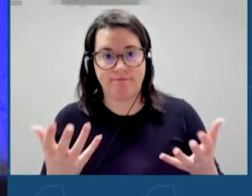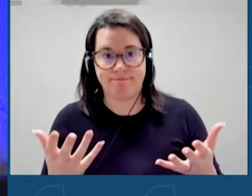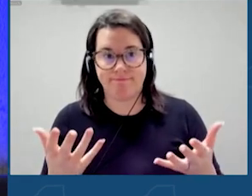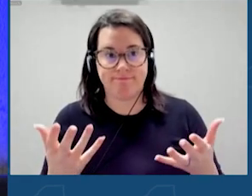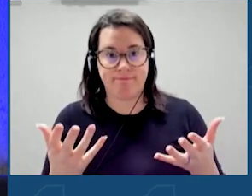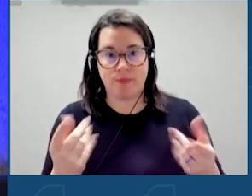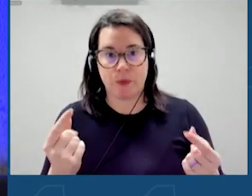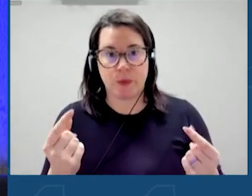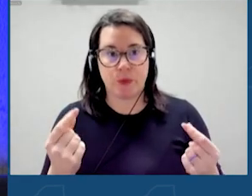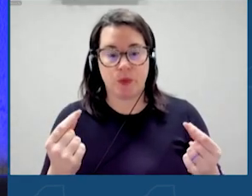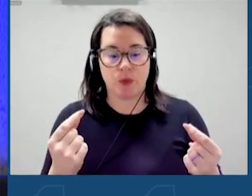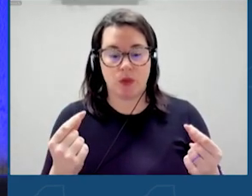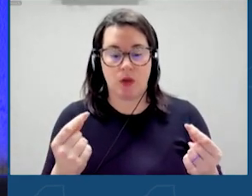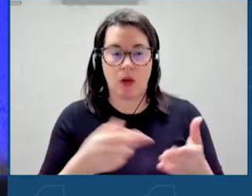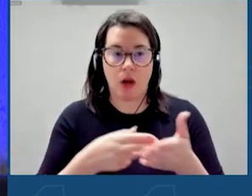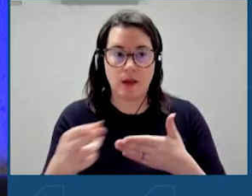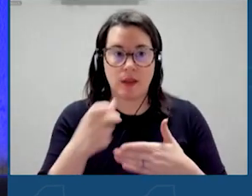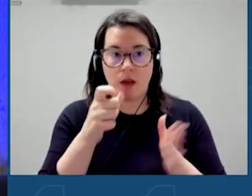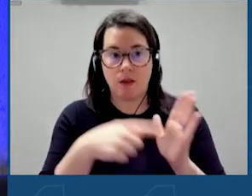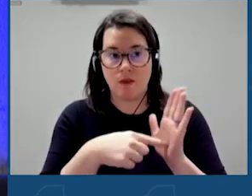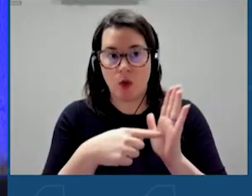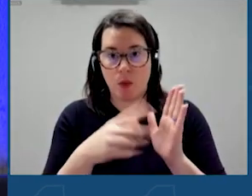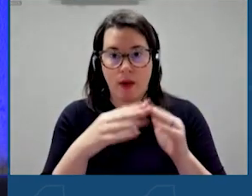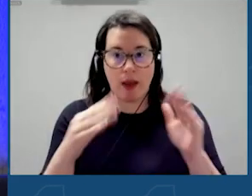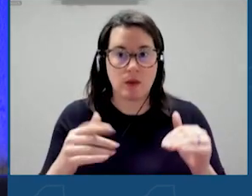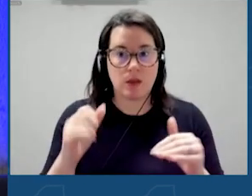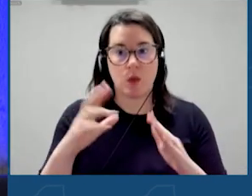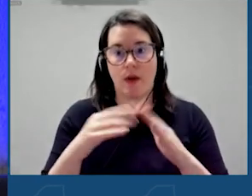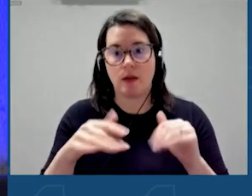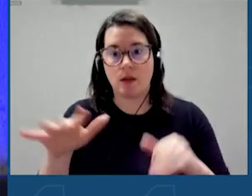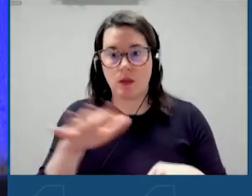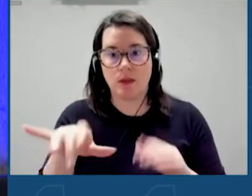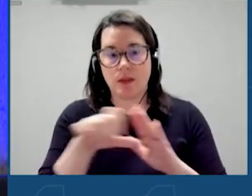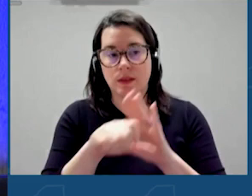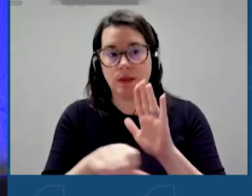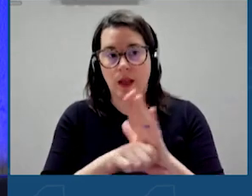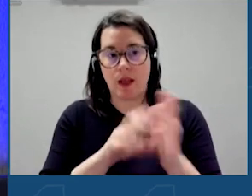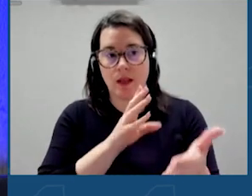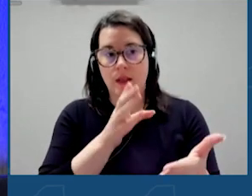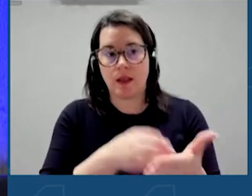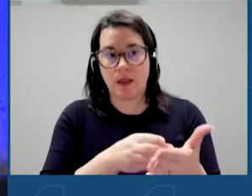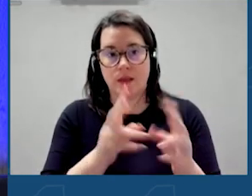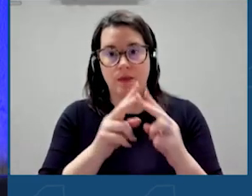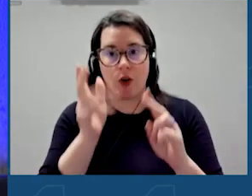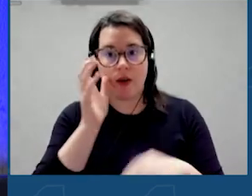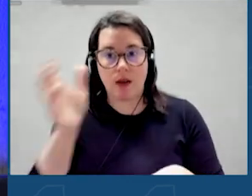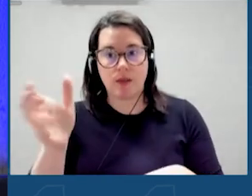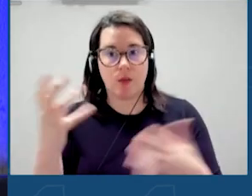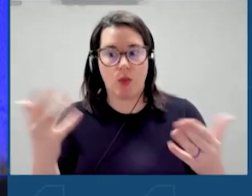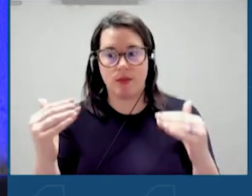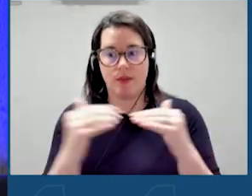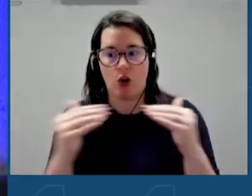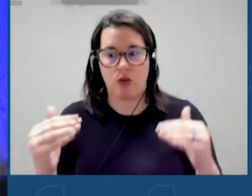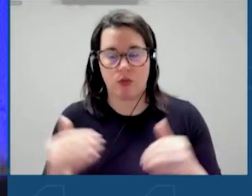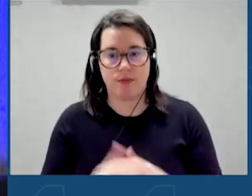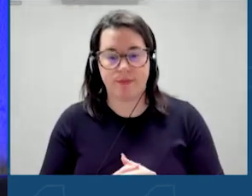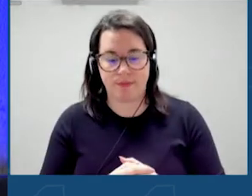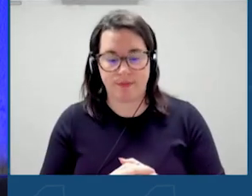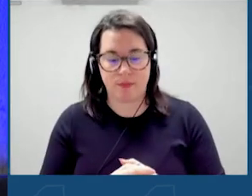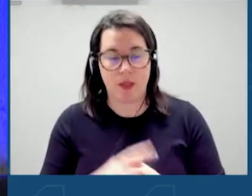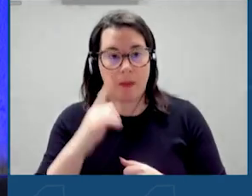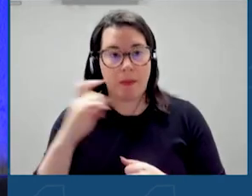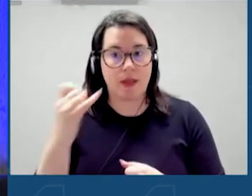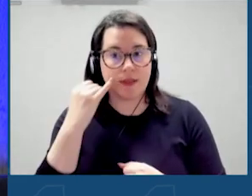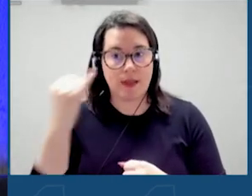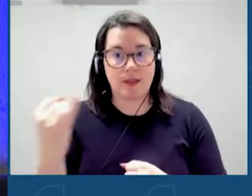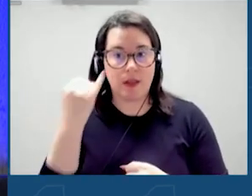of affordable housing or housing overall in our state goes against the very concept of what fairness is. Because the idea that if